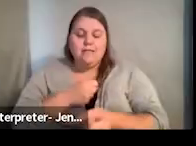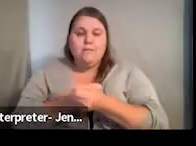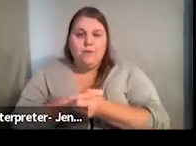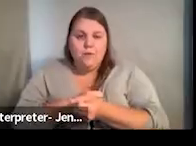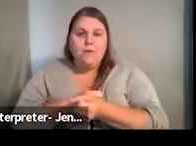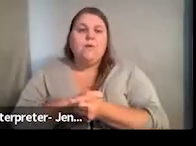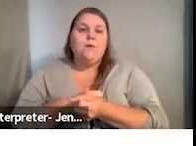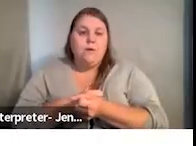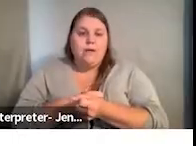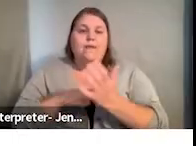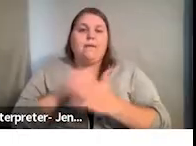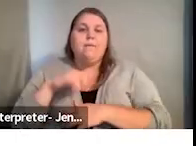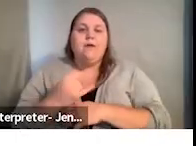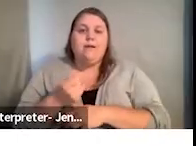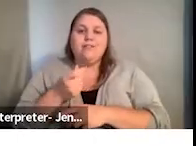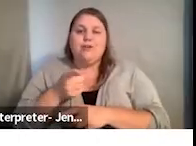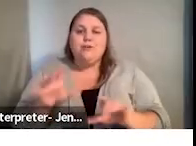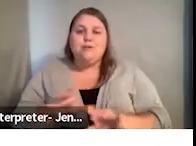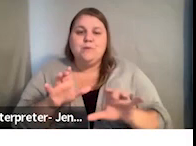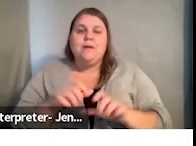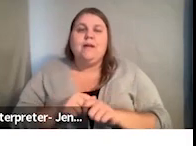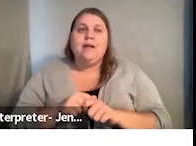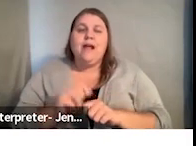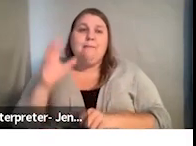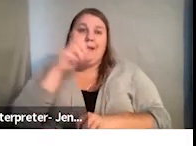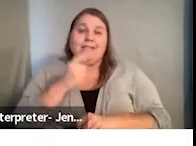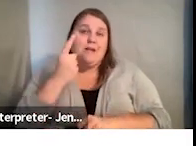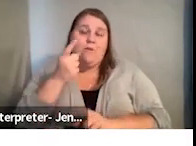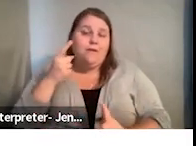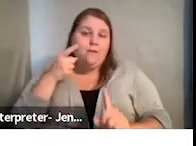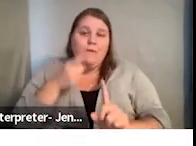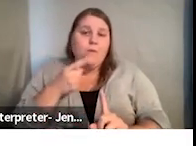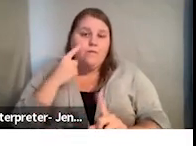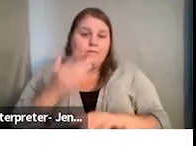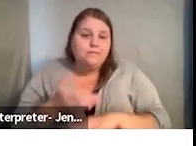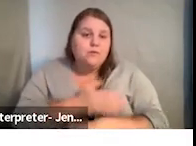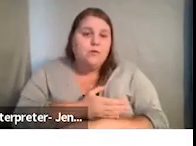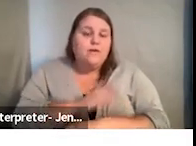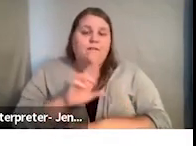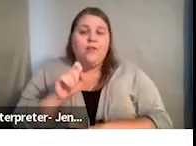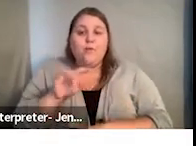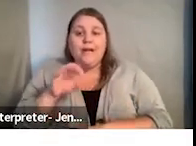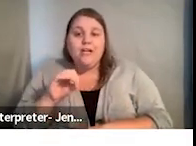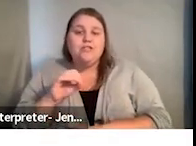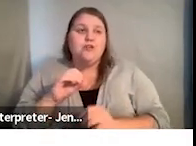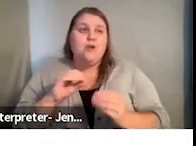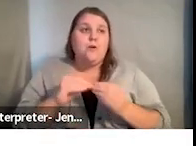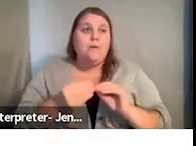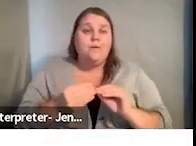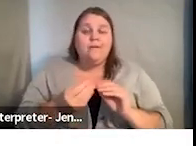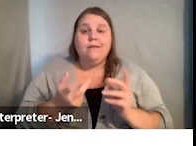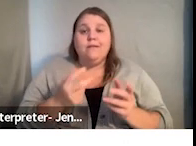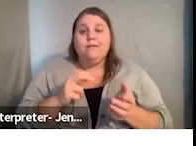you're getting ready to do, I'm guessing that one of the goals would be to improve the ratio, get more staff so that it